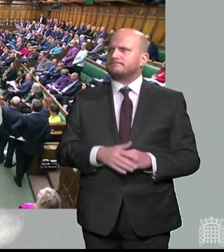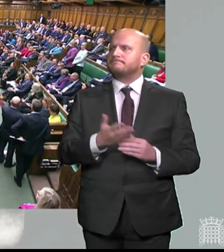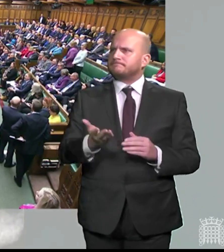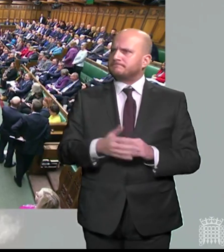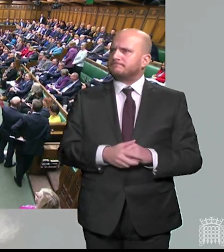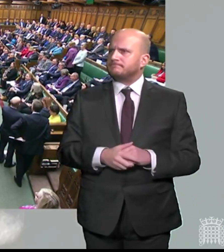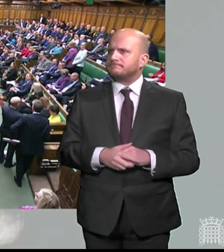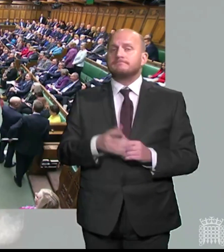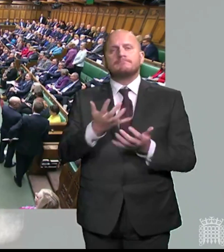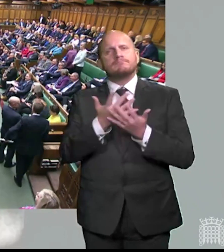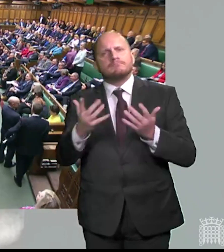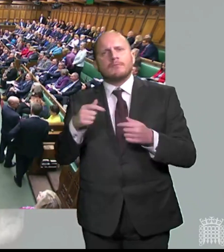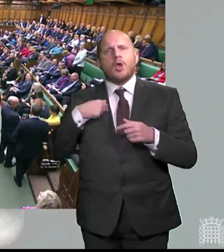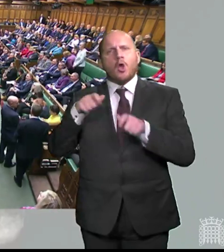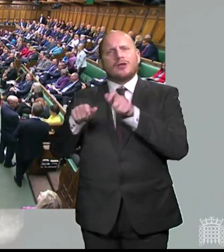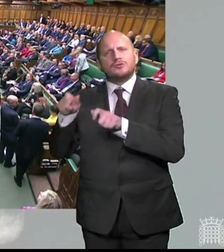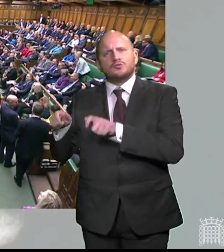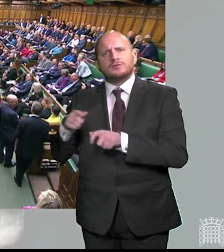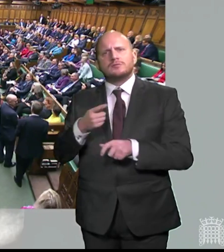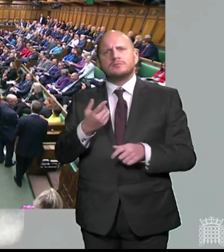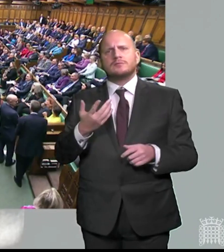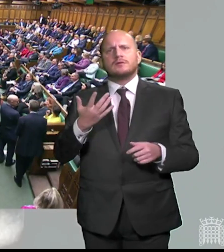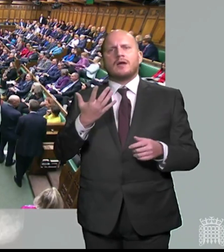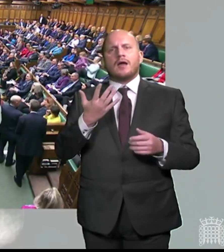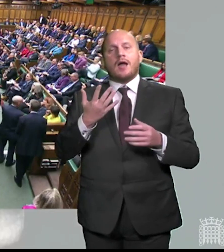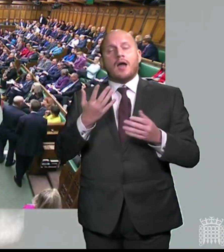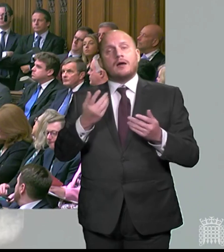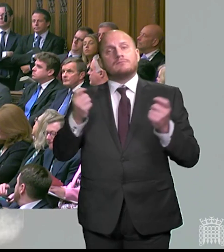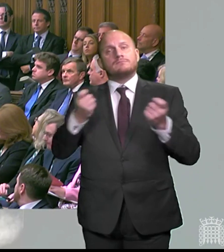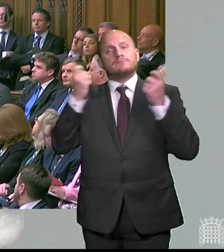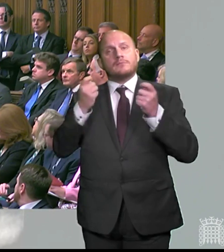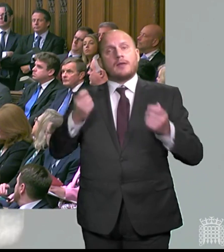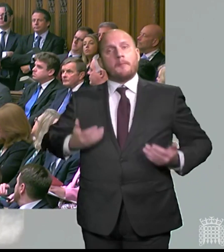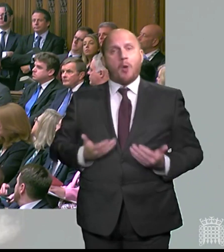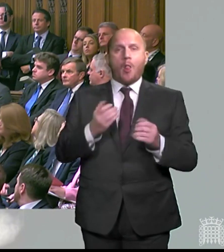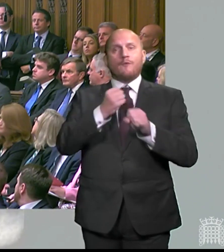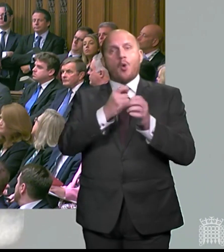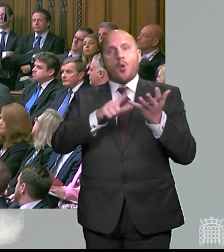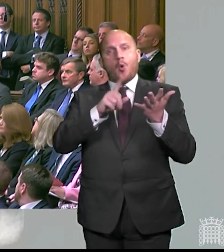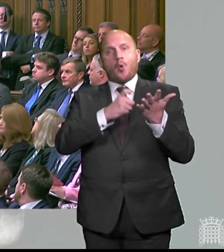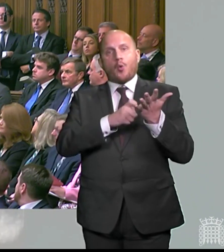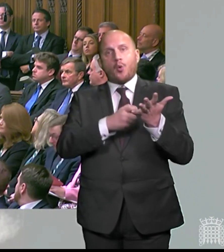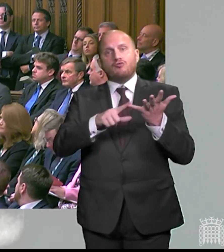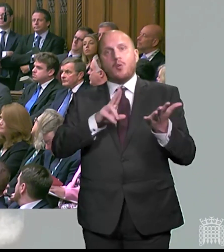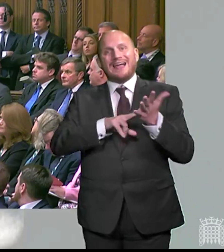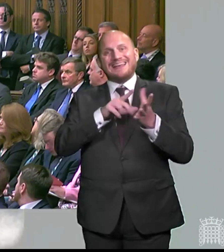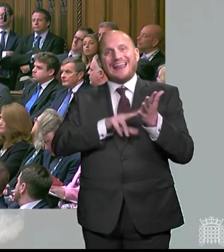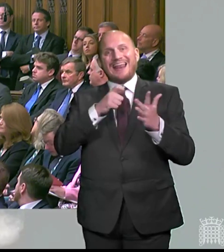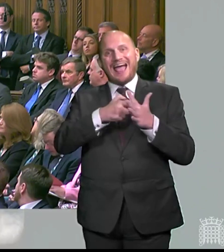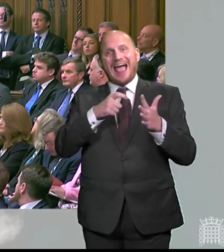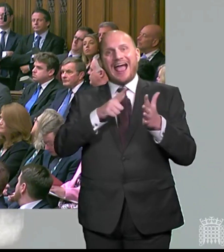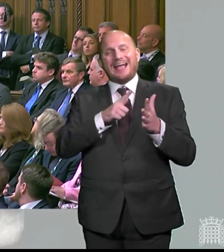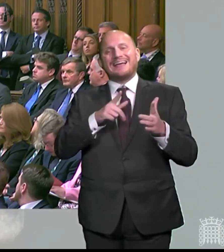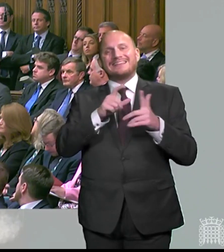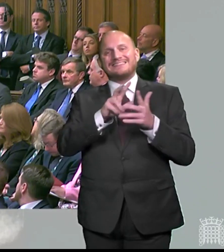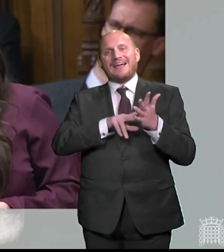many of my constituents are celebrating Gurpurab of Guru Nanak Dev Ji, who travelled the world with an important message about equality and seva,